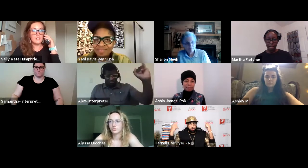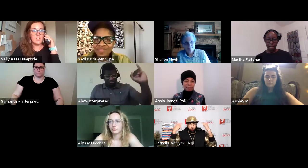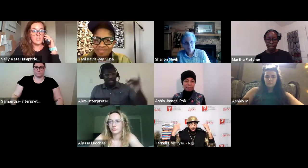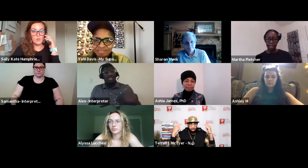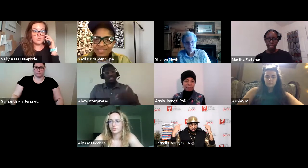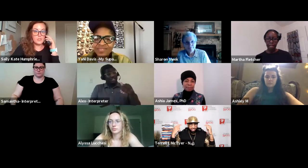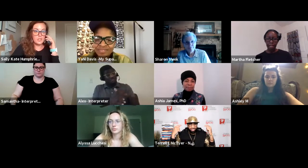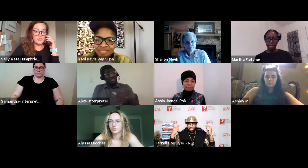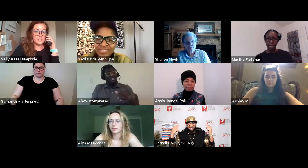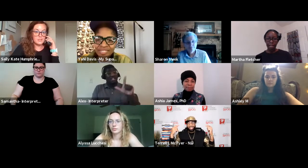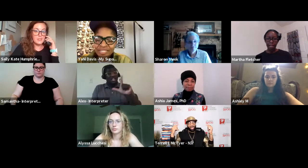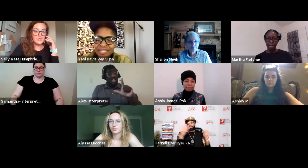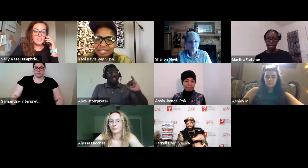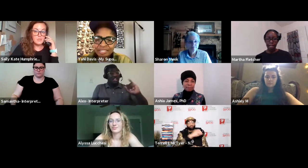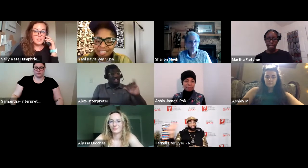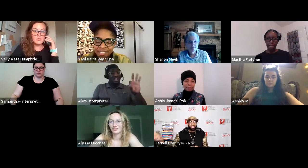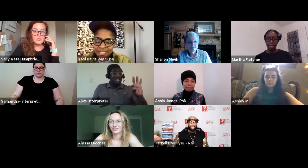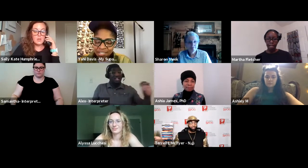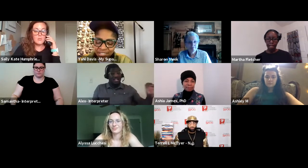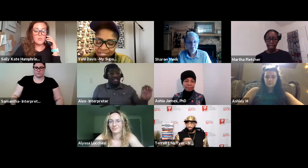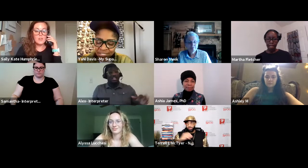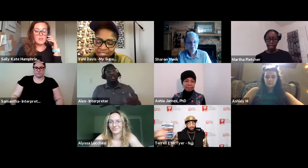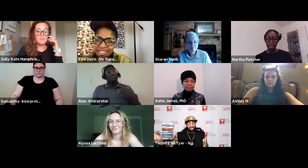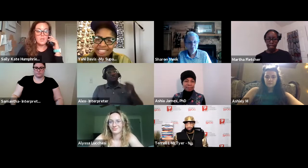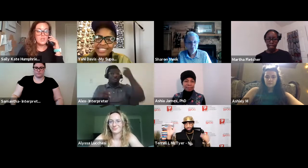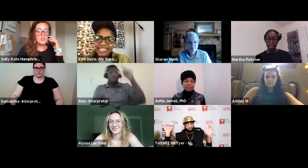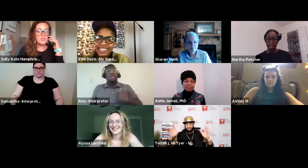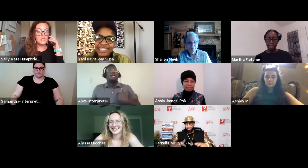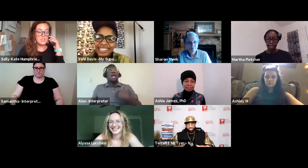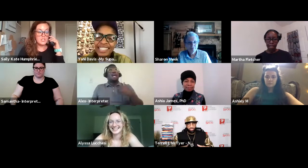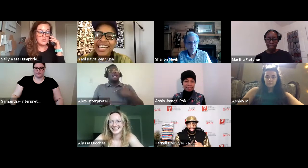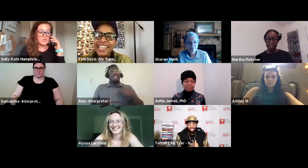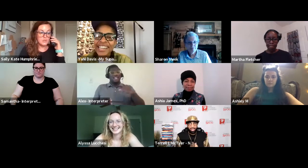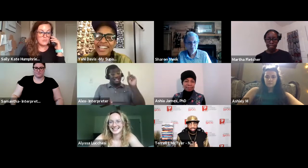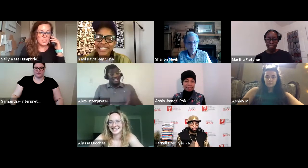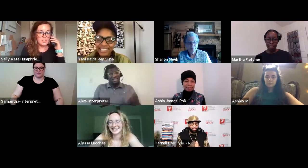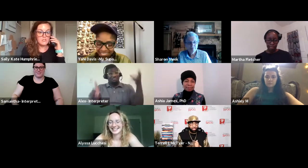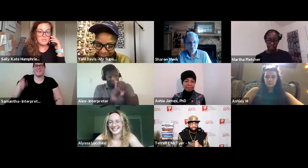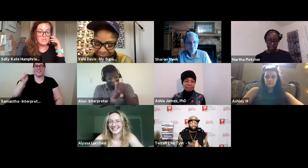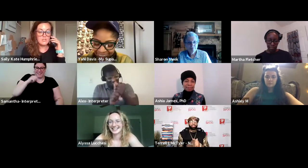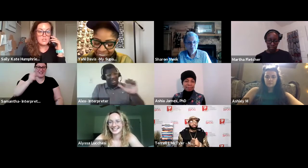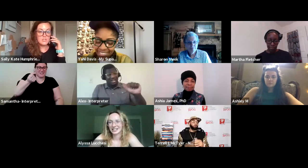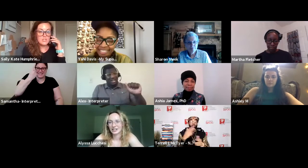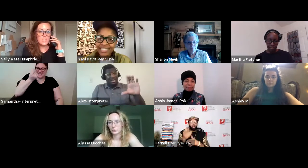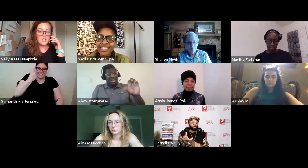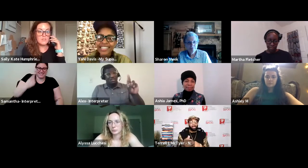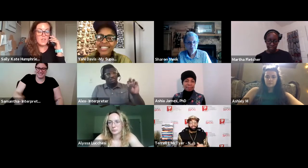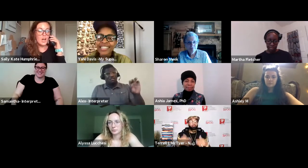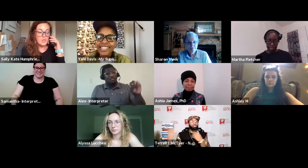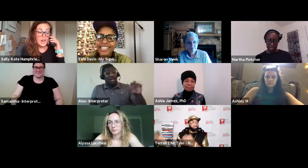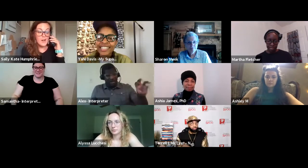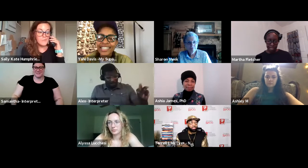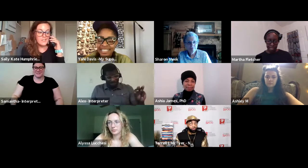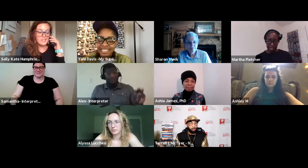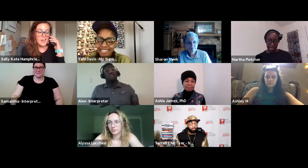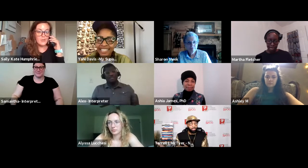Like for my mind, I have to put everything in an acronym or some mnemonic or something, or else Yeah, I yeah. don't forget it. Yeah. So learn more about that